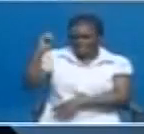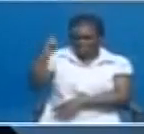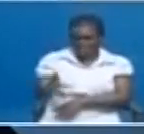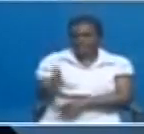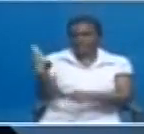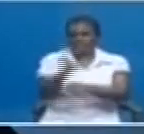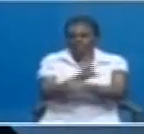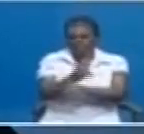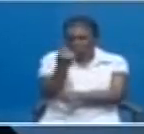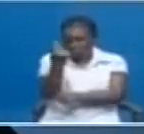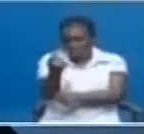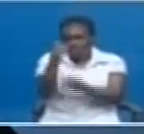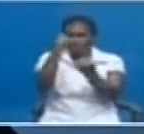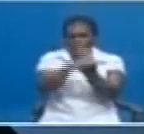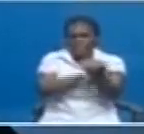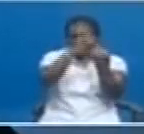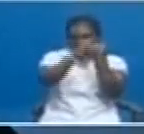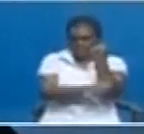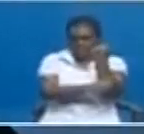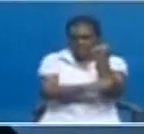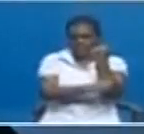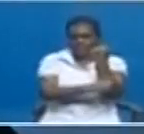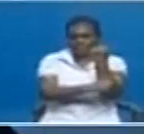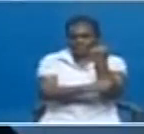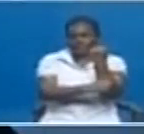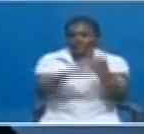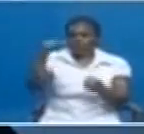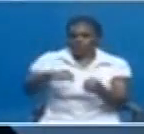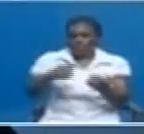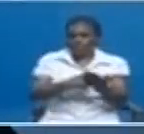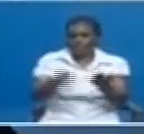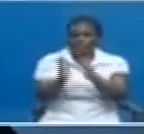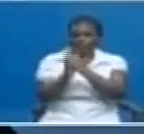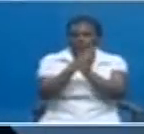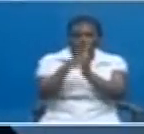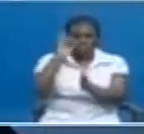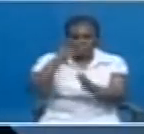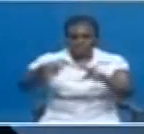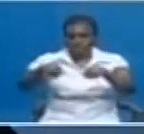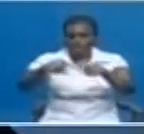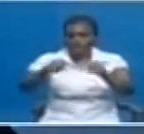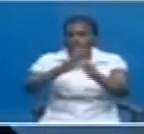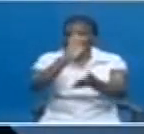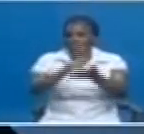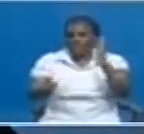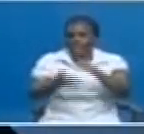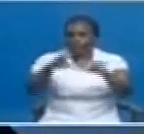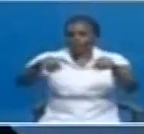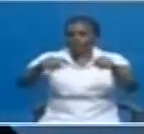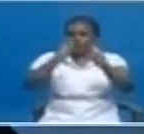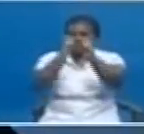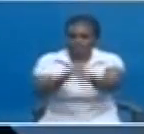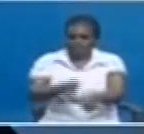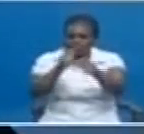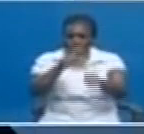with little return. On this week's Next Frontier, Philip Kitani takes us through soil-less farming and some of the benefits